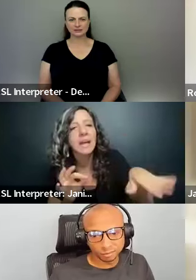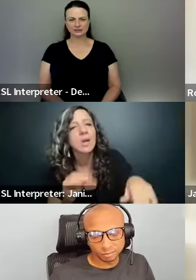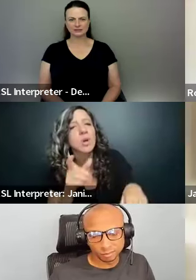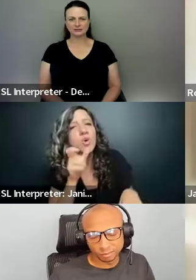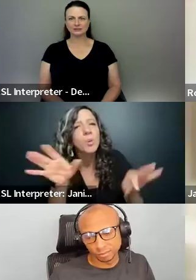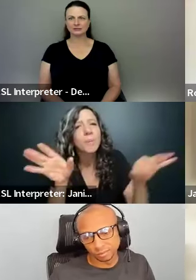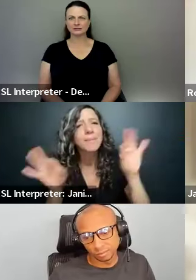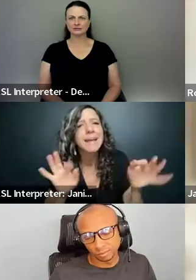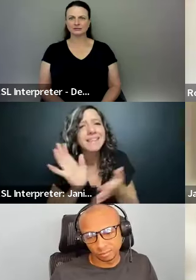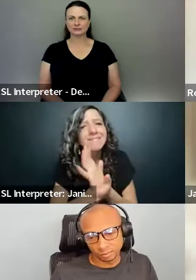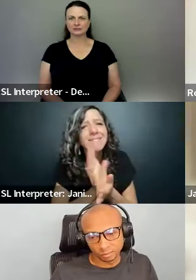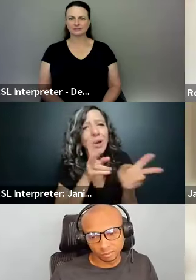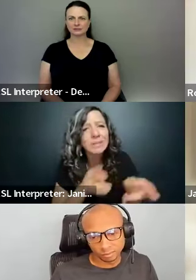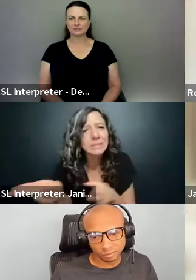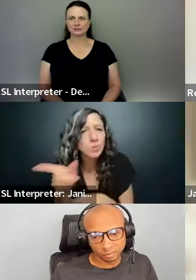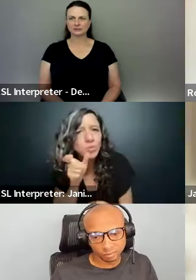snippets and everything?